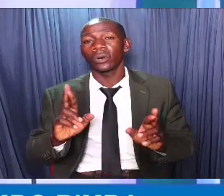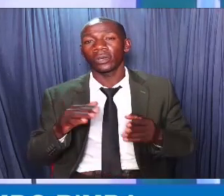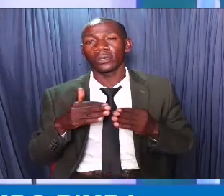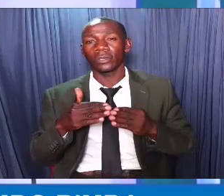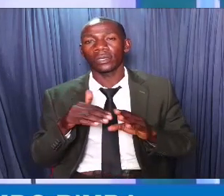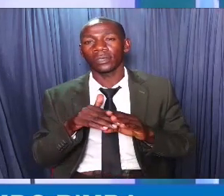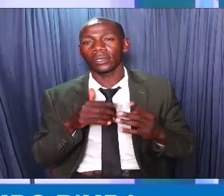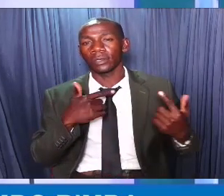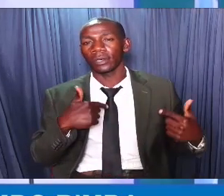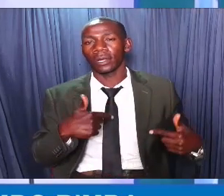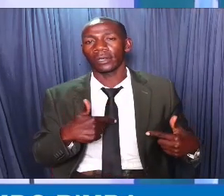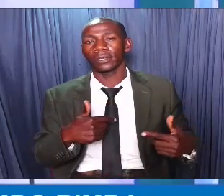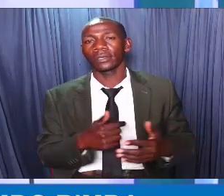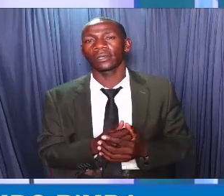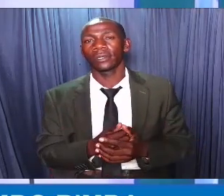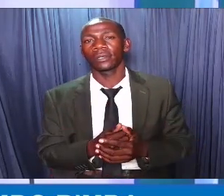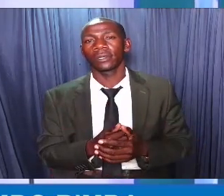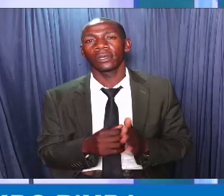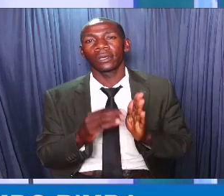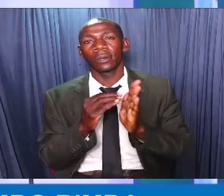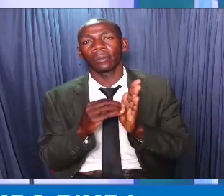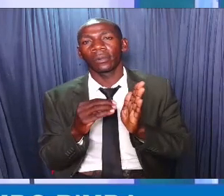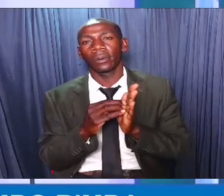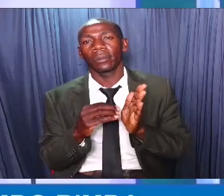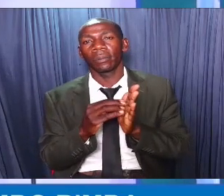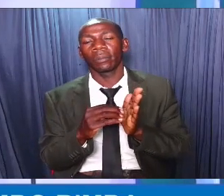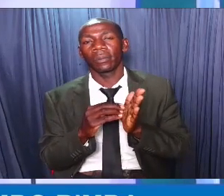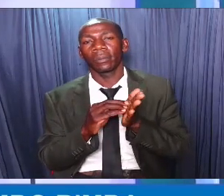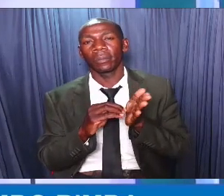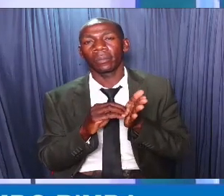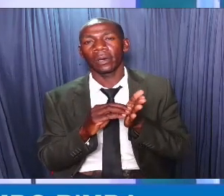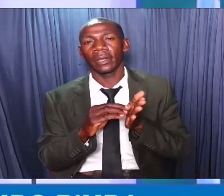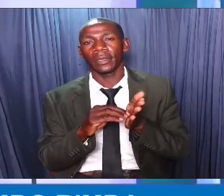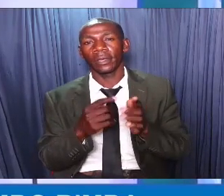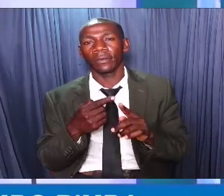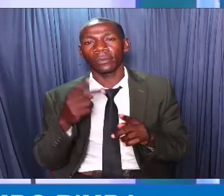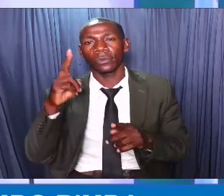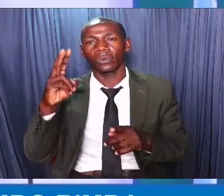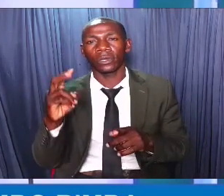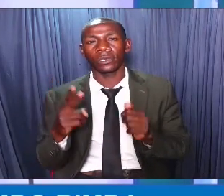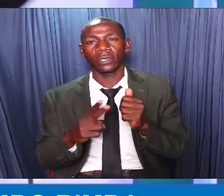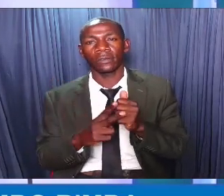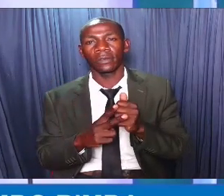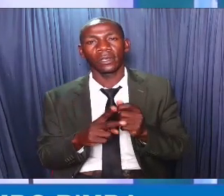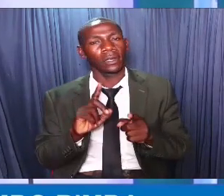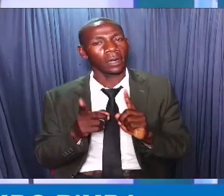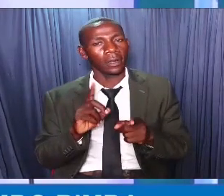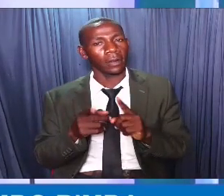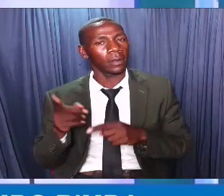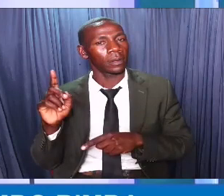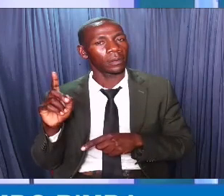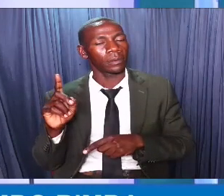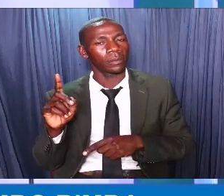moyoni mwake. Has already committed sin with her in his heart. Mathayo kuanzia 27 utasema mwenyewe. Read on your own. Kimbieni.